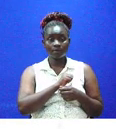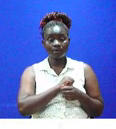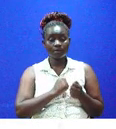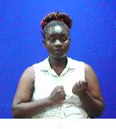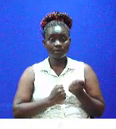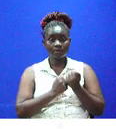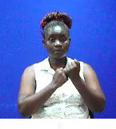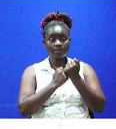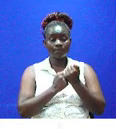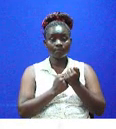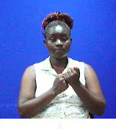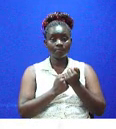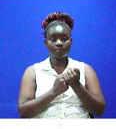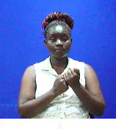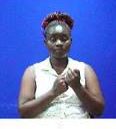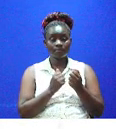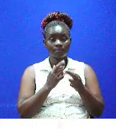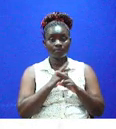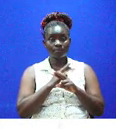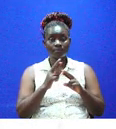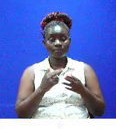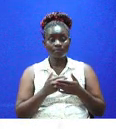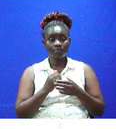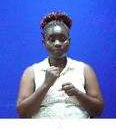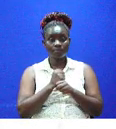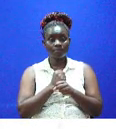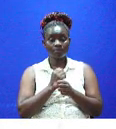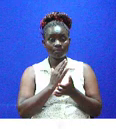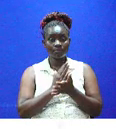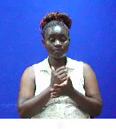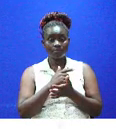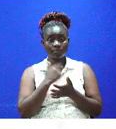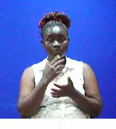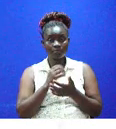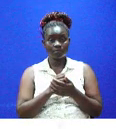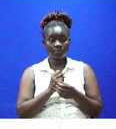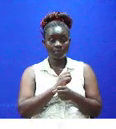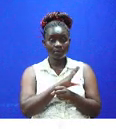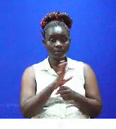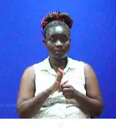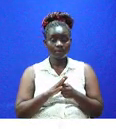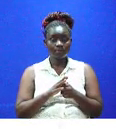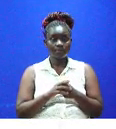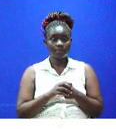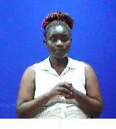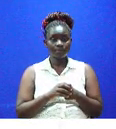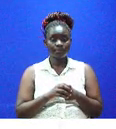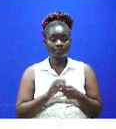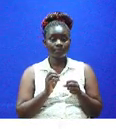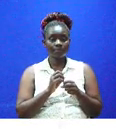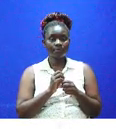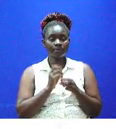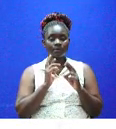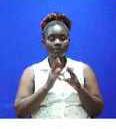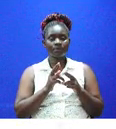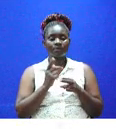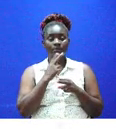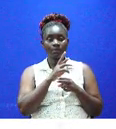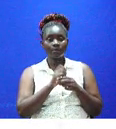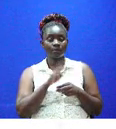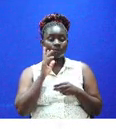this bill and we make sure we safeguard the interests of everybody. Sexual offences should only be